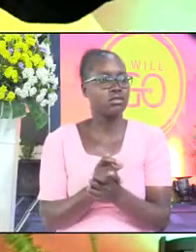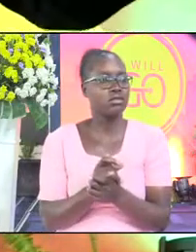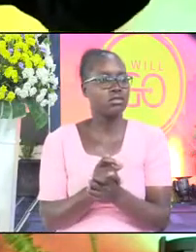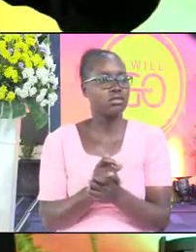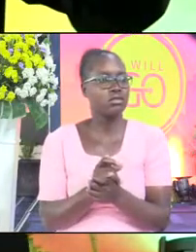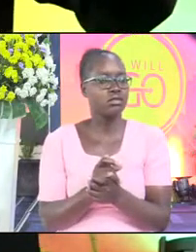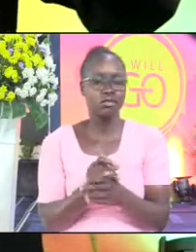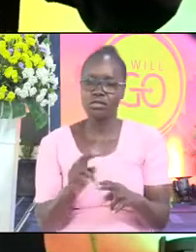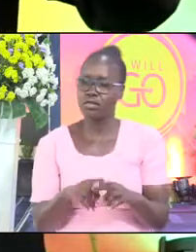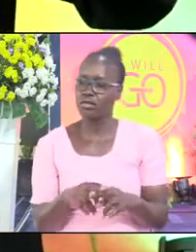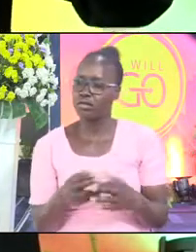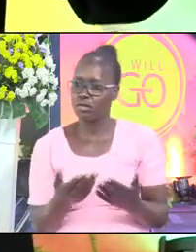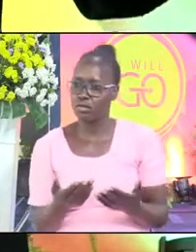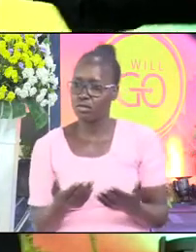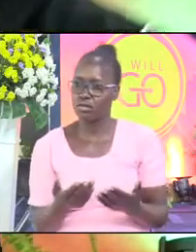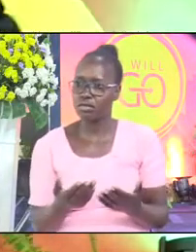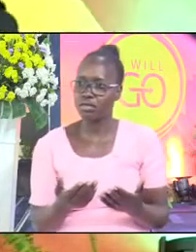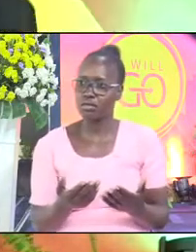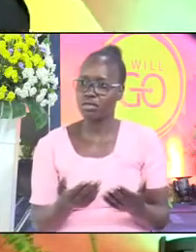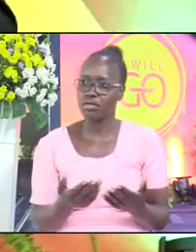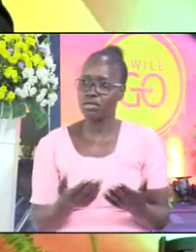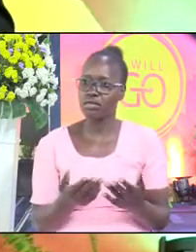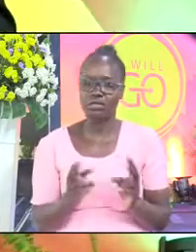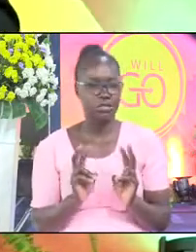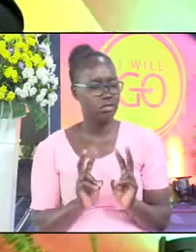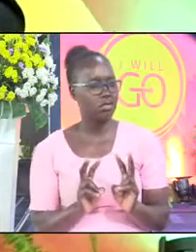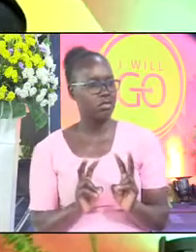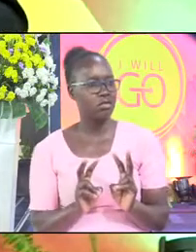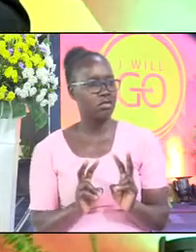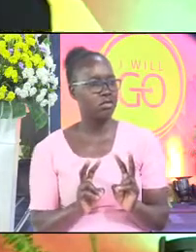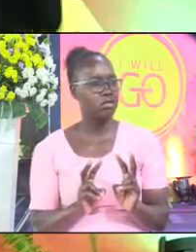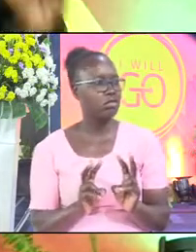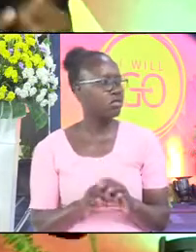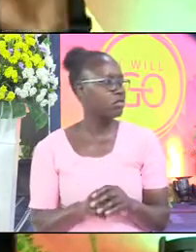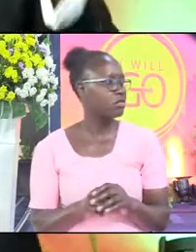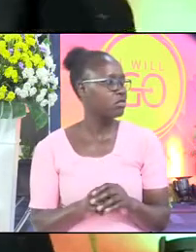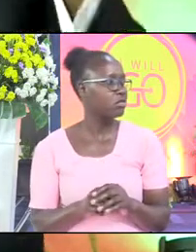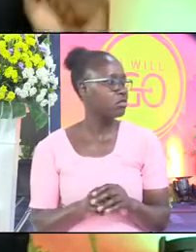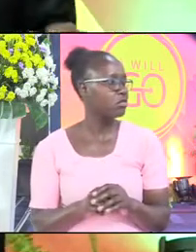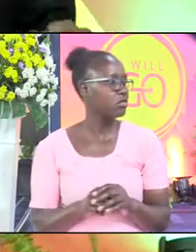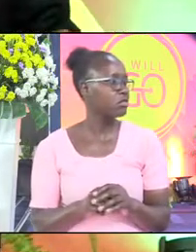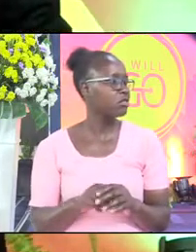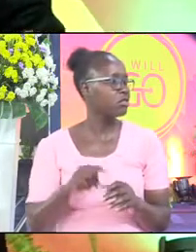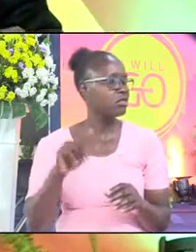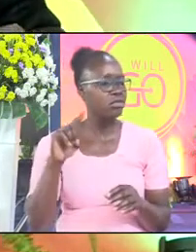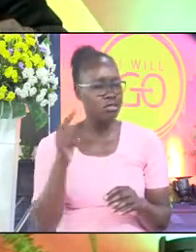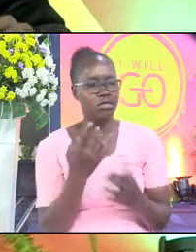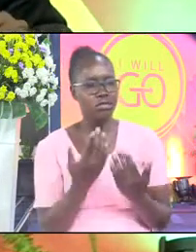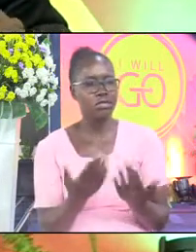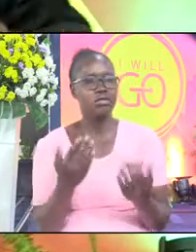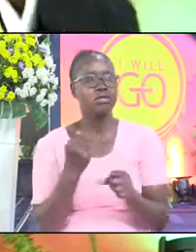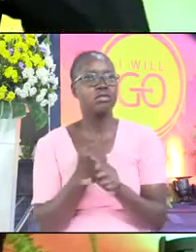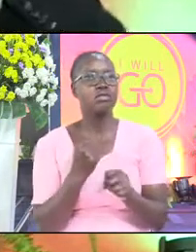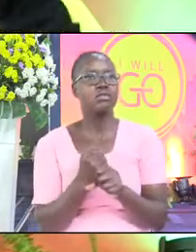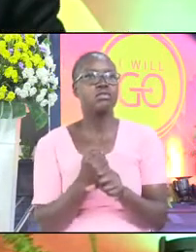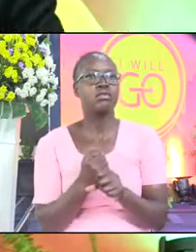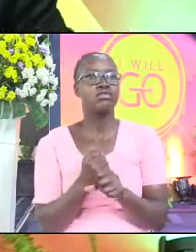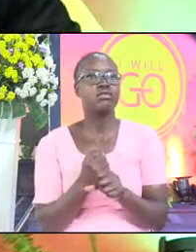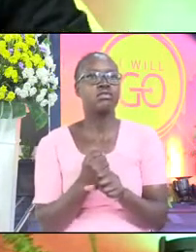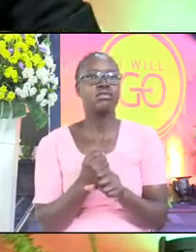Are you sitting down? Put on your seatbelts. The first thing he did,